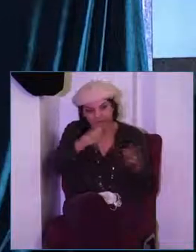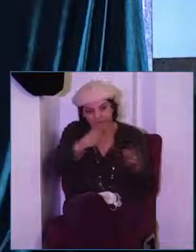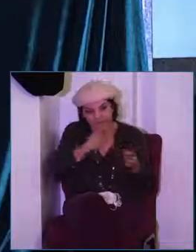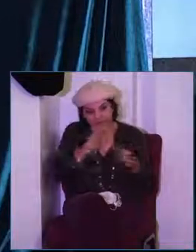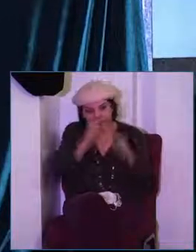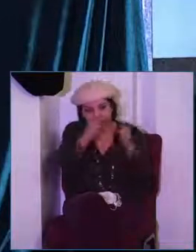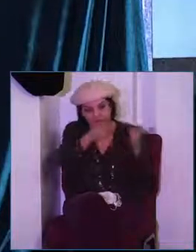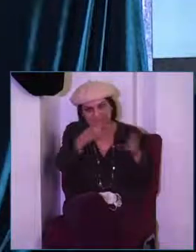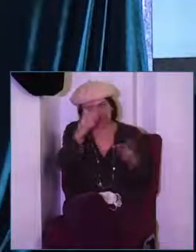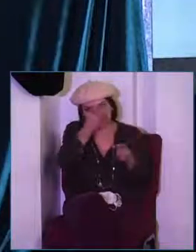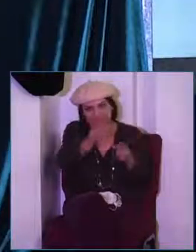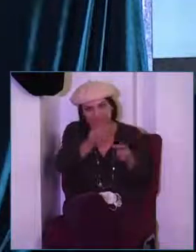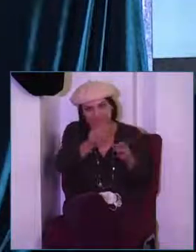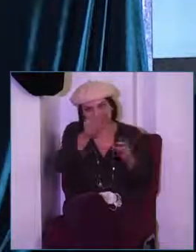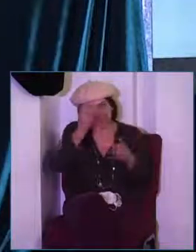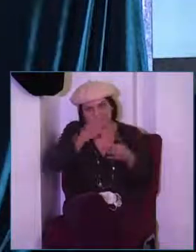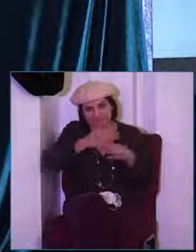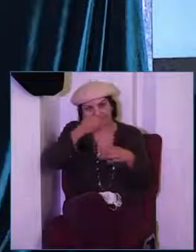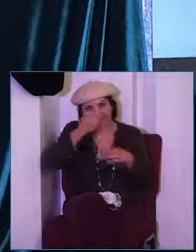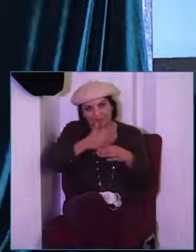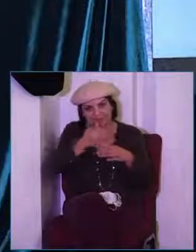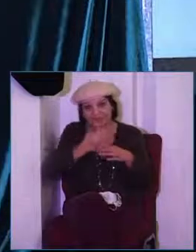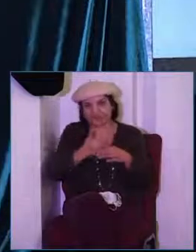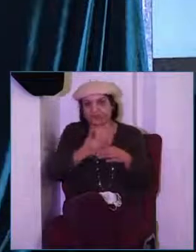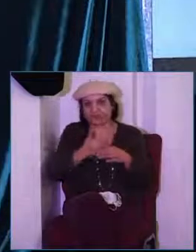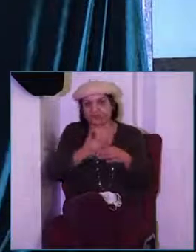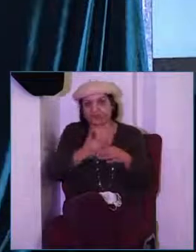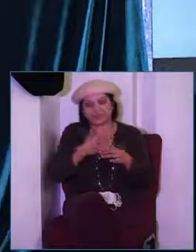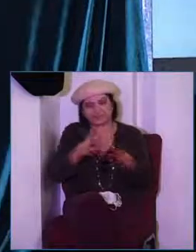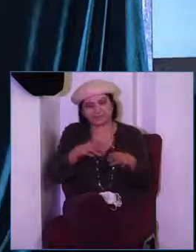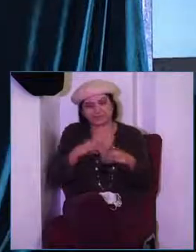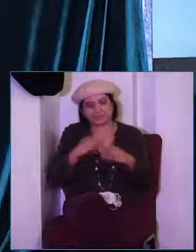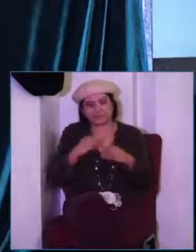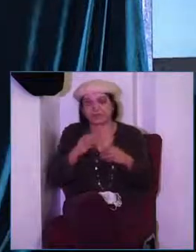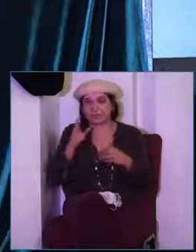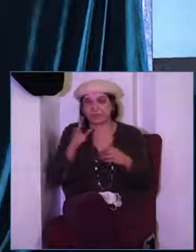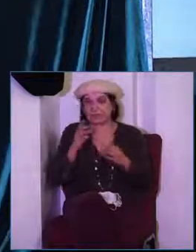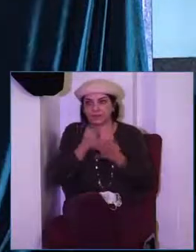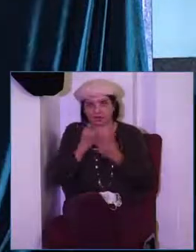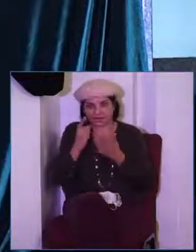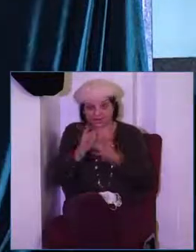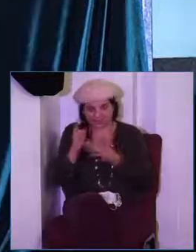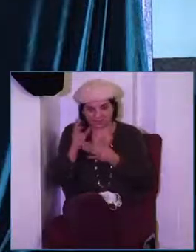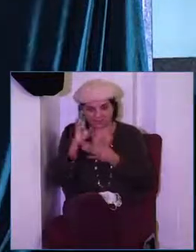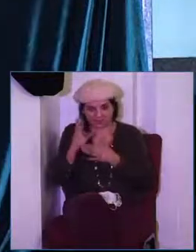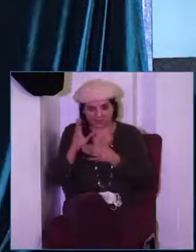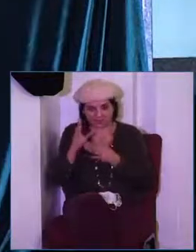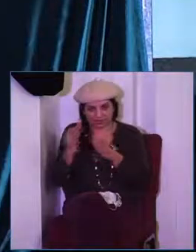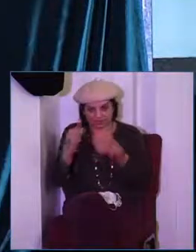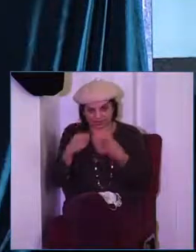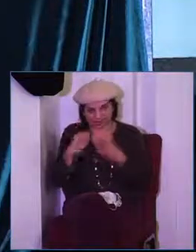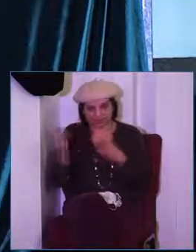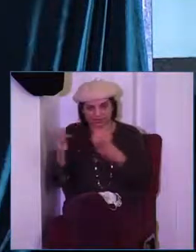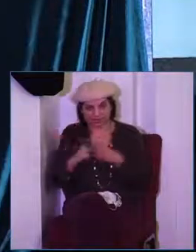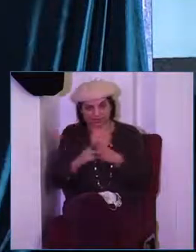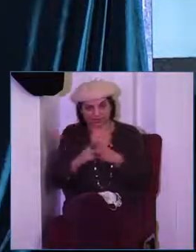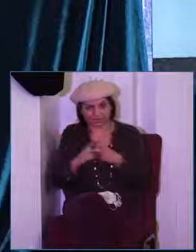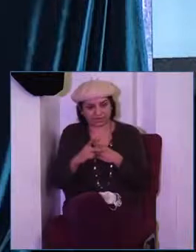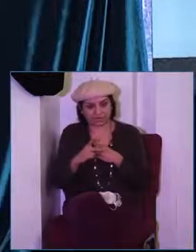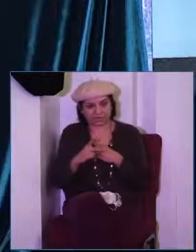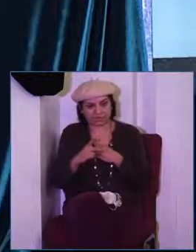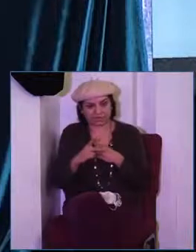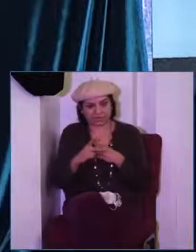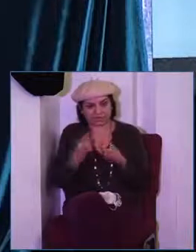out the window, and he would take the bag. And each week he would give me back the bag that from the last week with clean dishes in